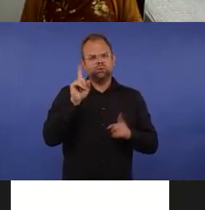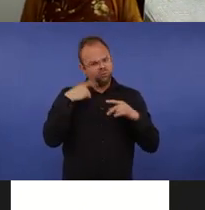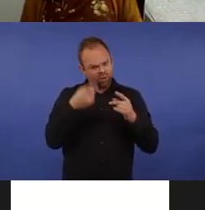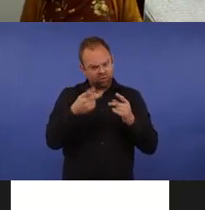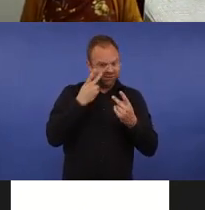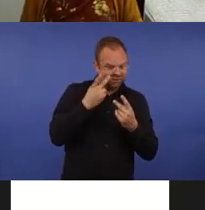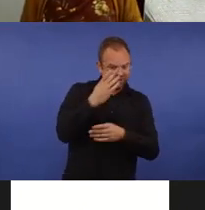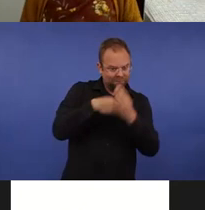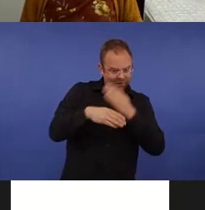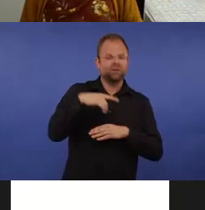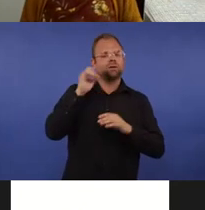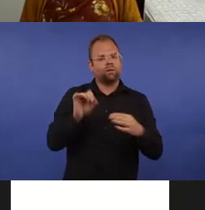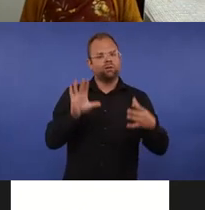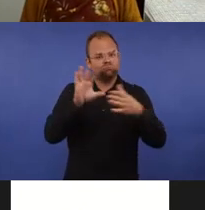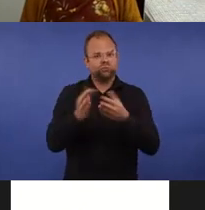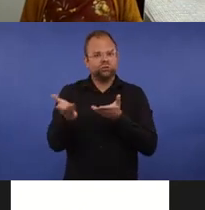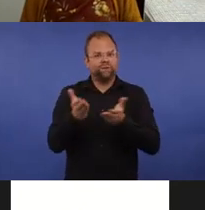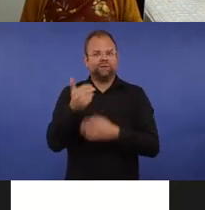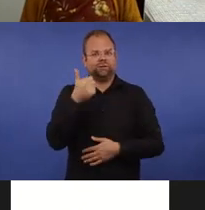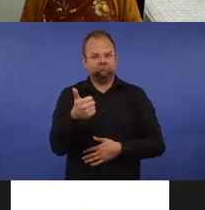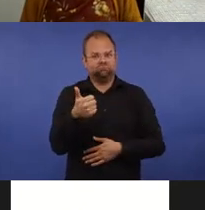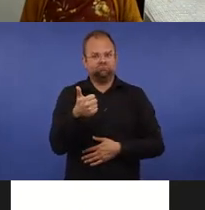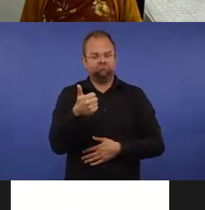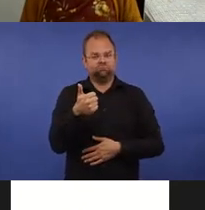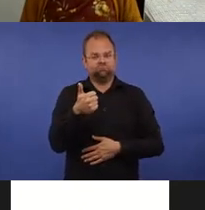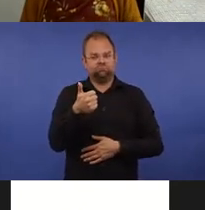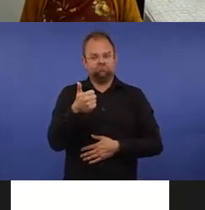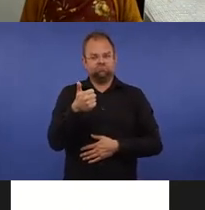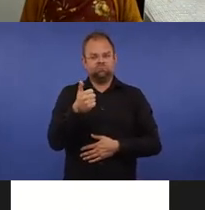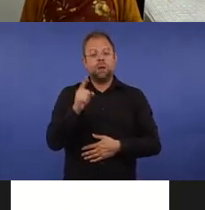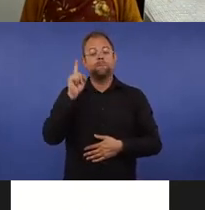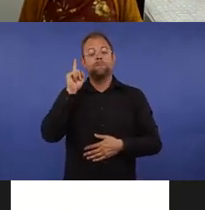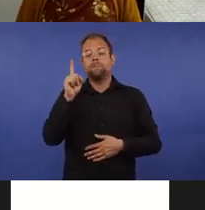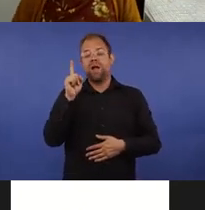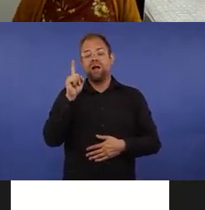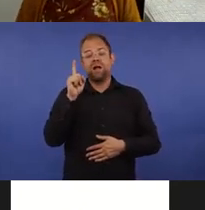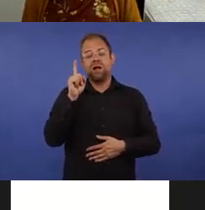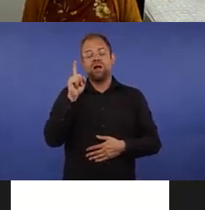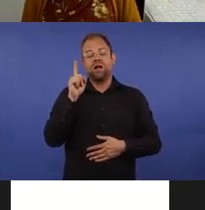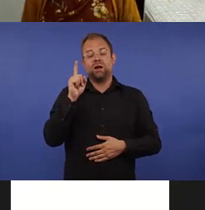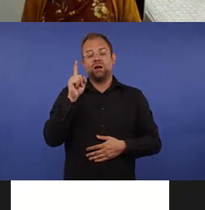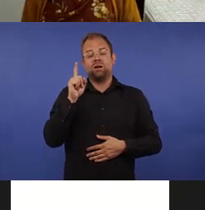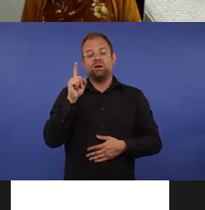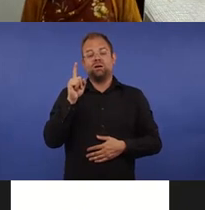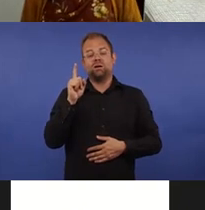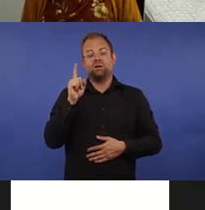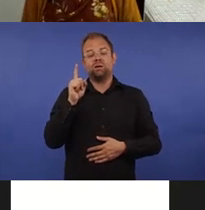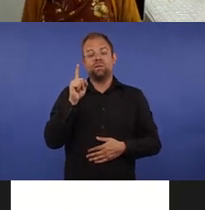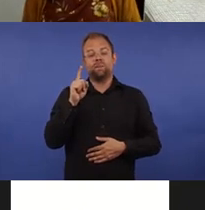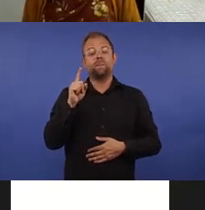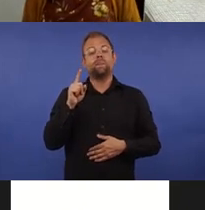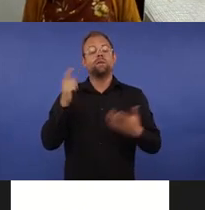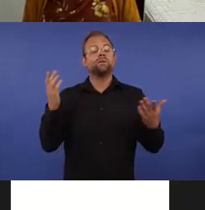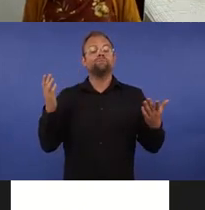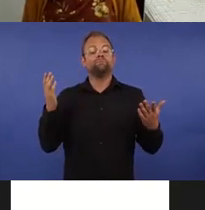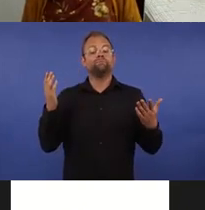of stovepipes. And so only putting people in a particular category based on a certain service, I think, does a